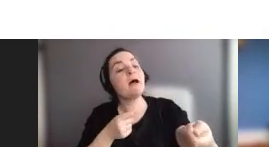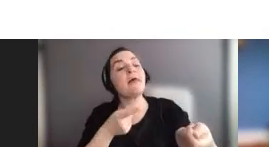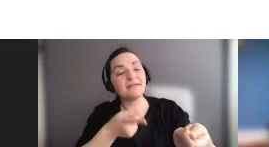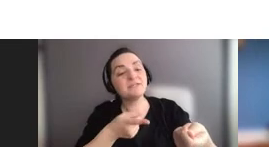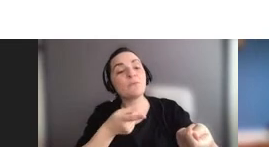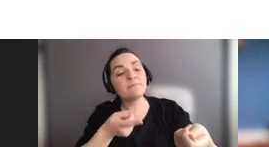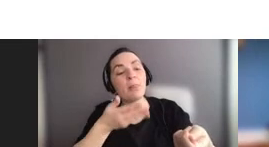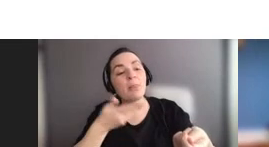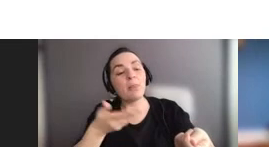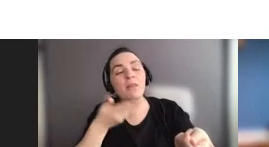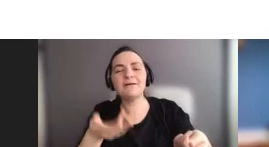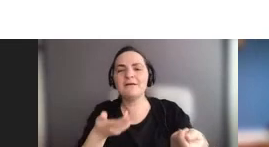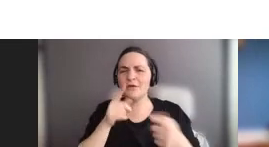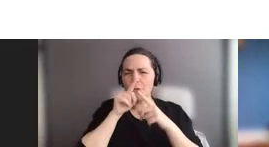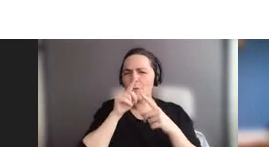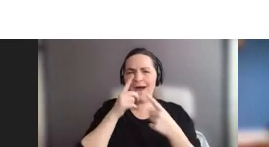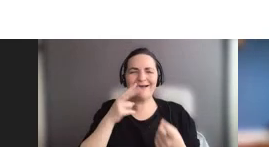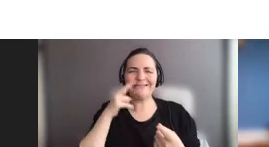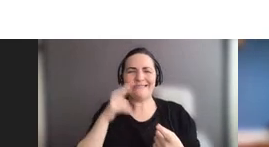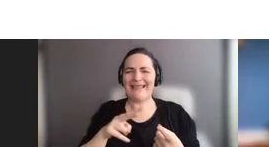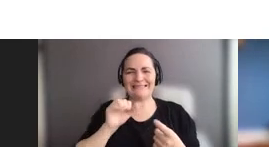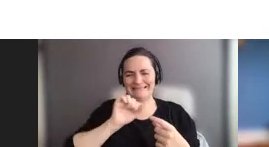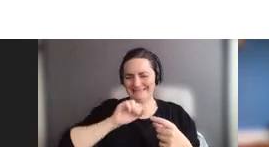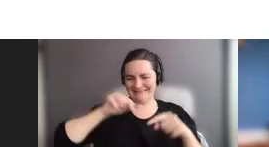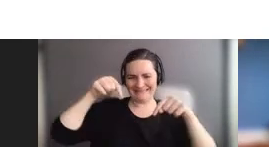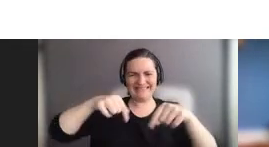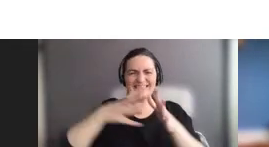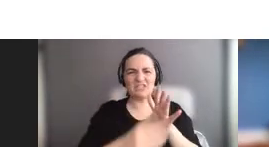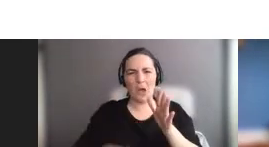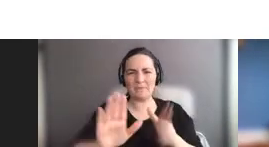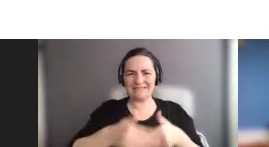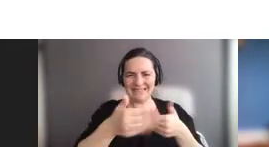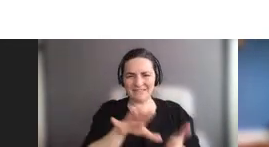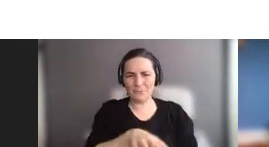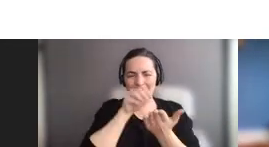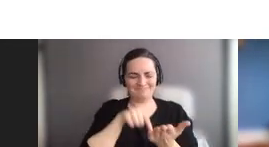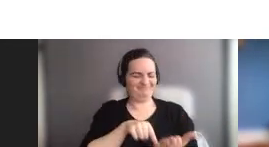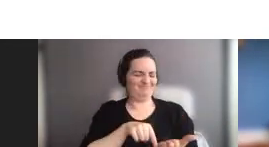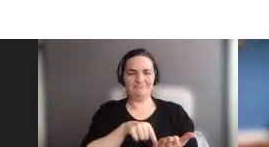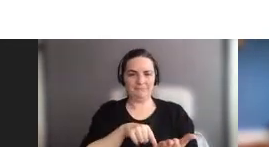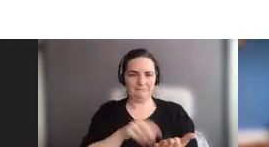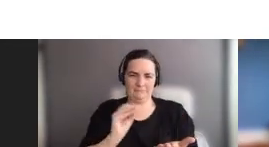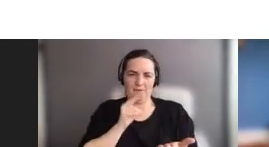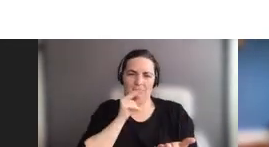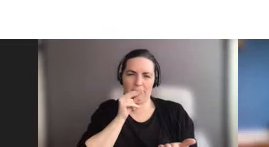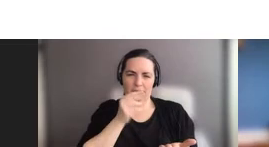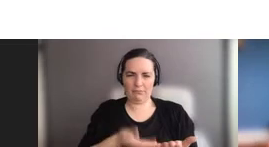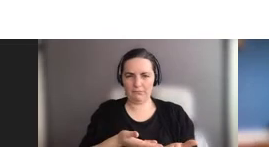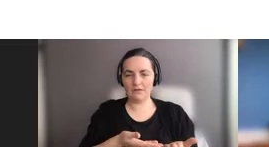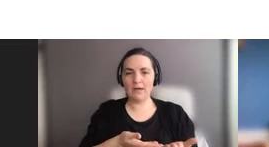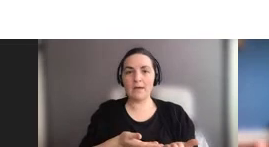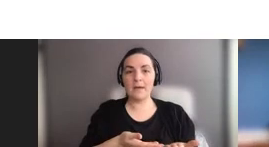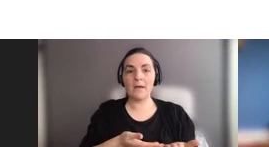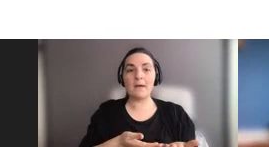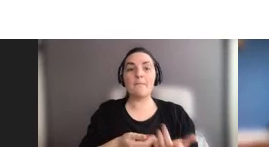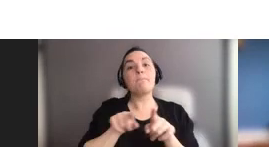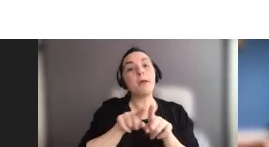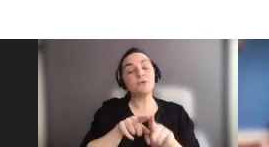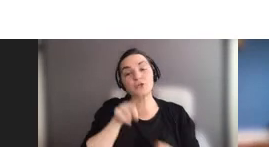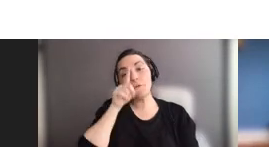can't see that oral feedback in the examples you look at. However, that doesn't stop you